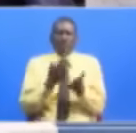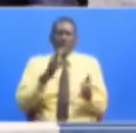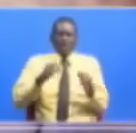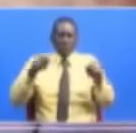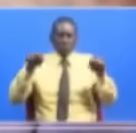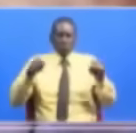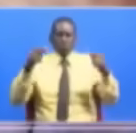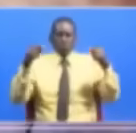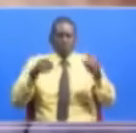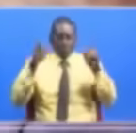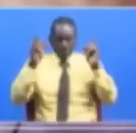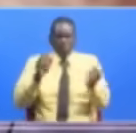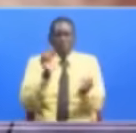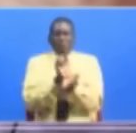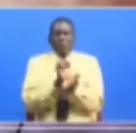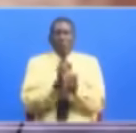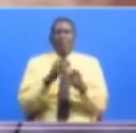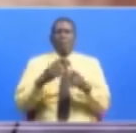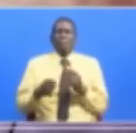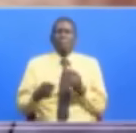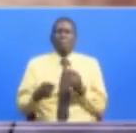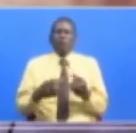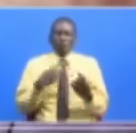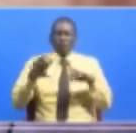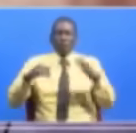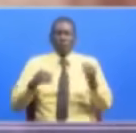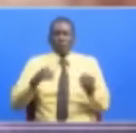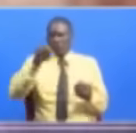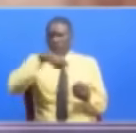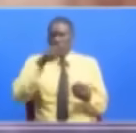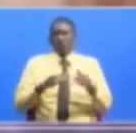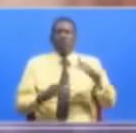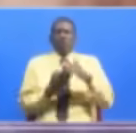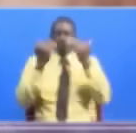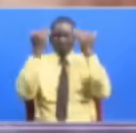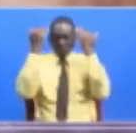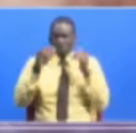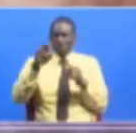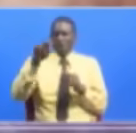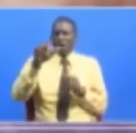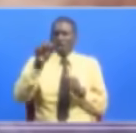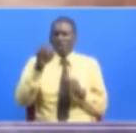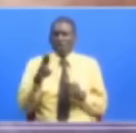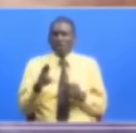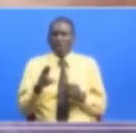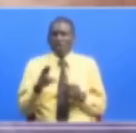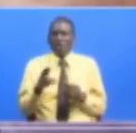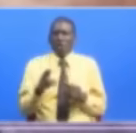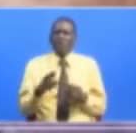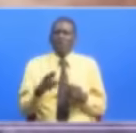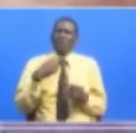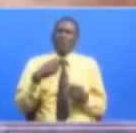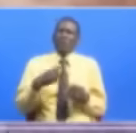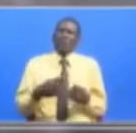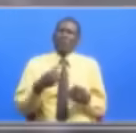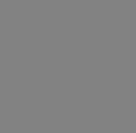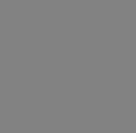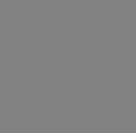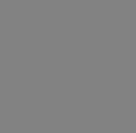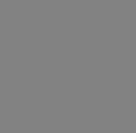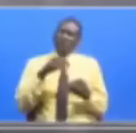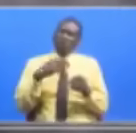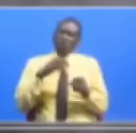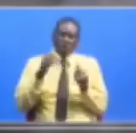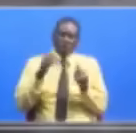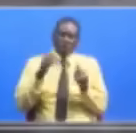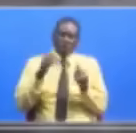go unpunished. But in reaction to the ban, senior counsel Ahmednasir, or the Grand Mullah, as he is